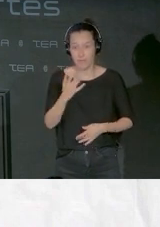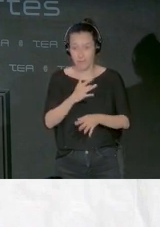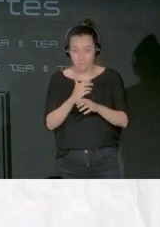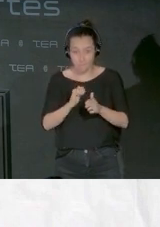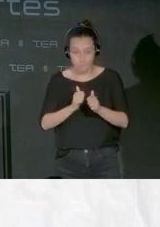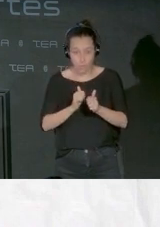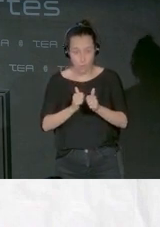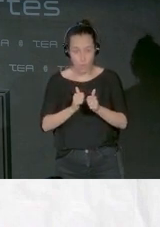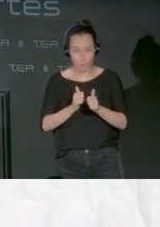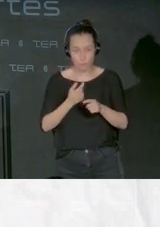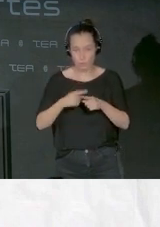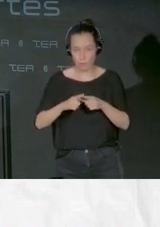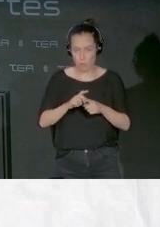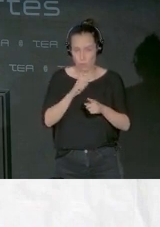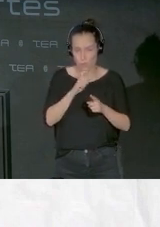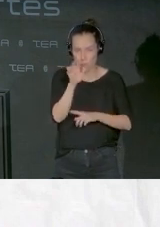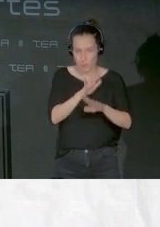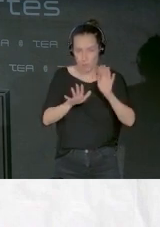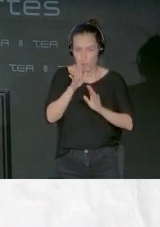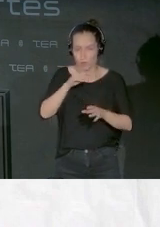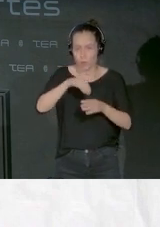tech-driven. They're also,